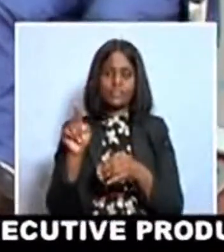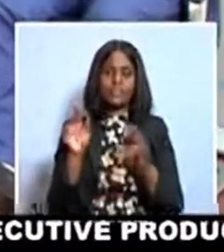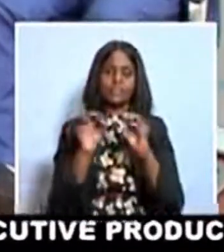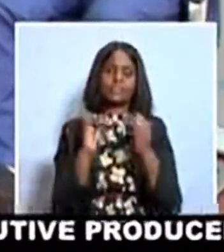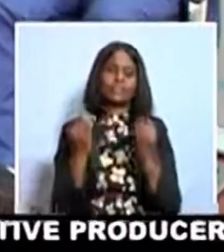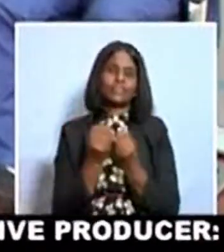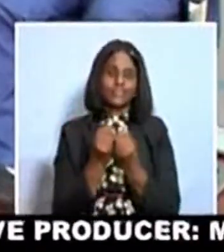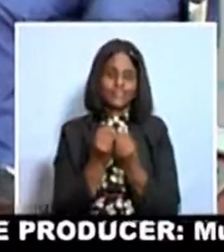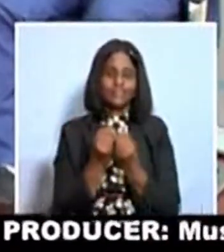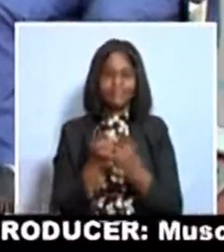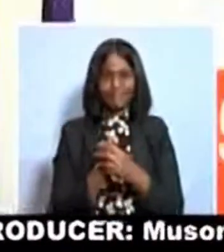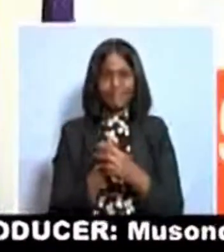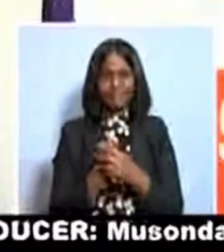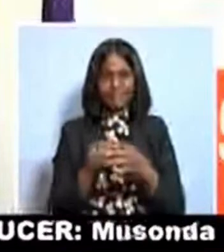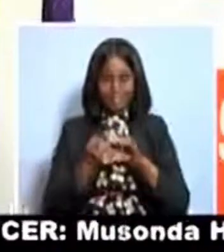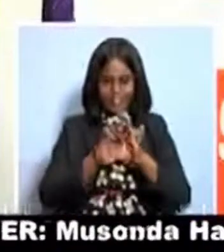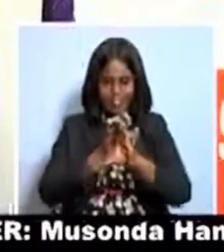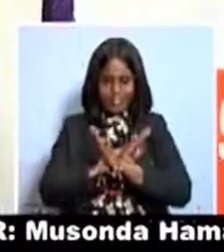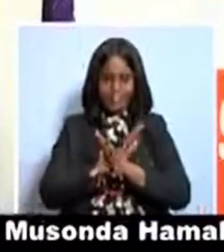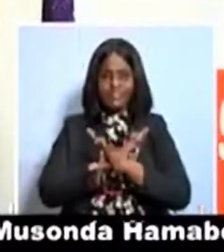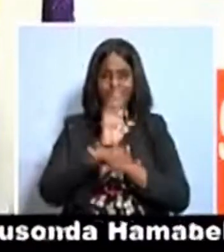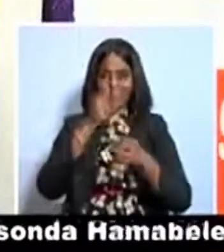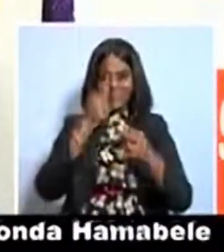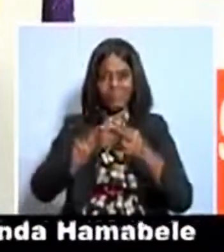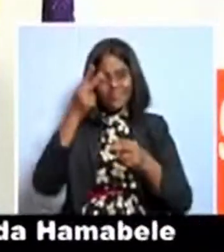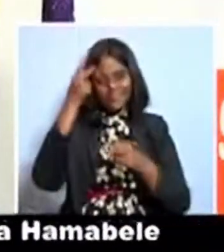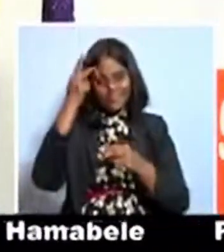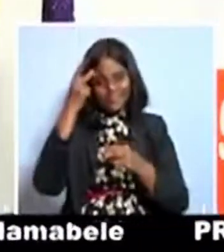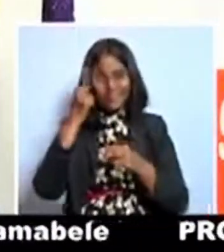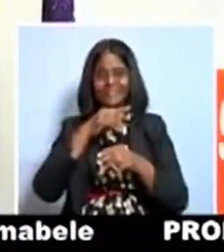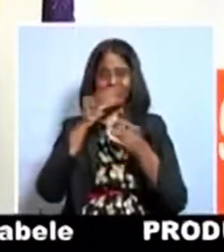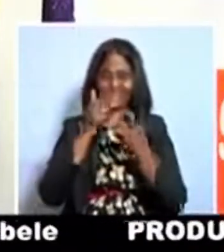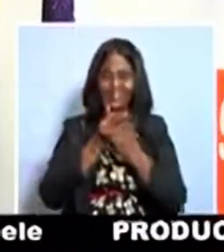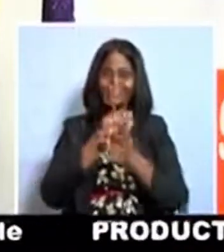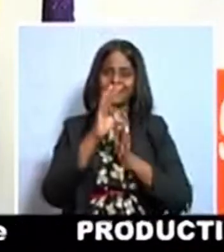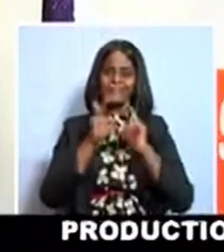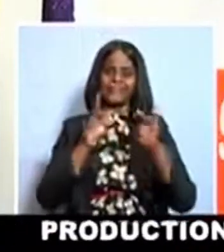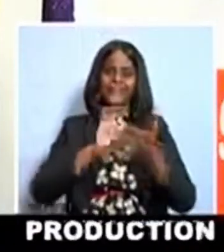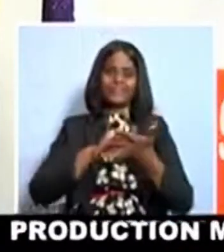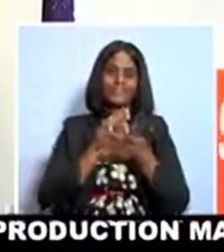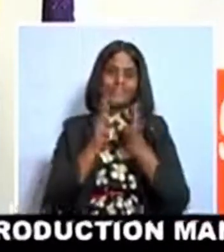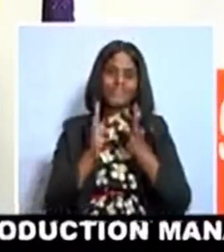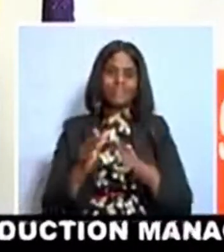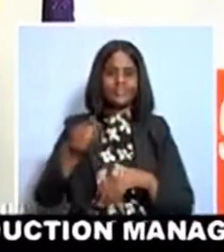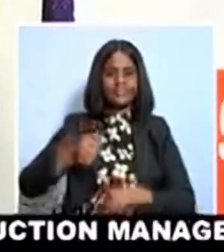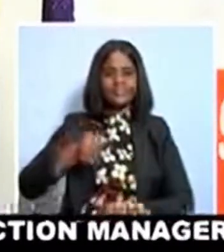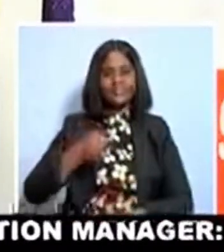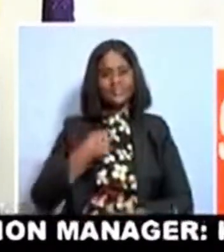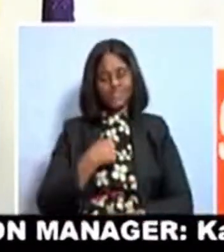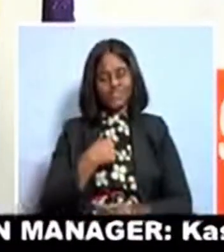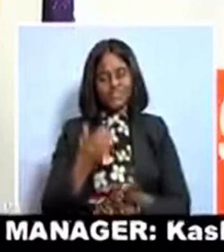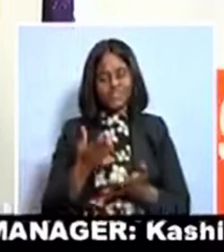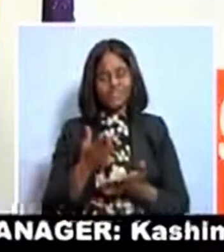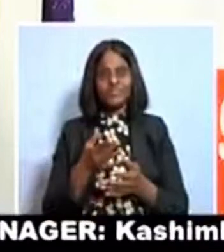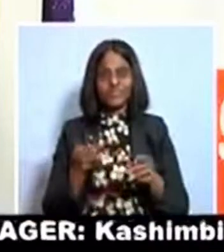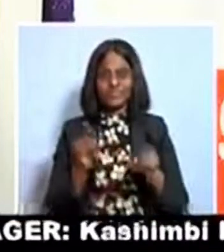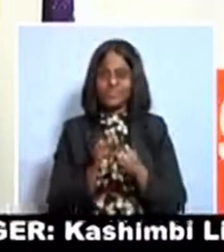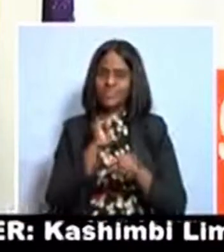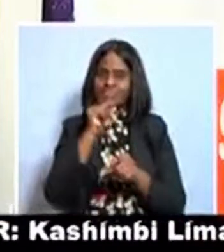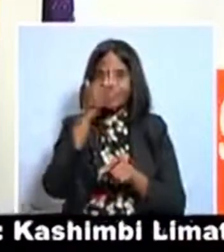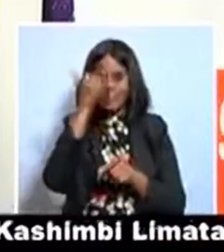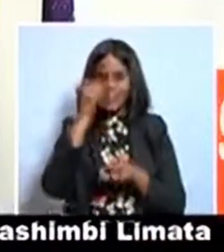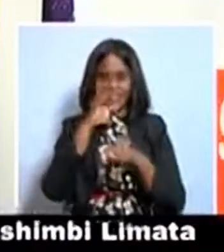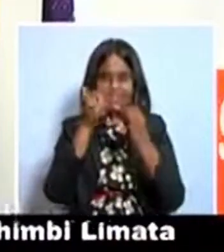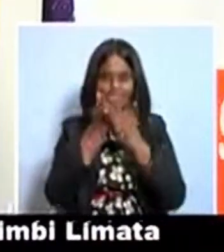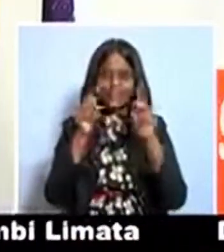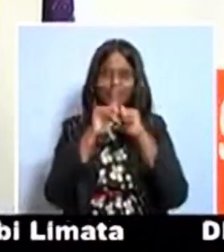Organization, UNIDO, in Zambia. My name is Posen Tindovi on behalf of my sign language interpreter, Chola Kauma, and not forgetting the